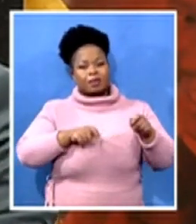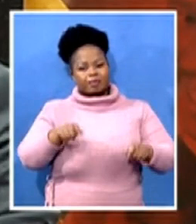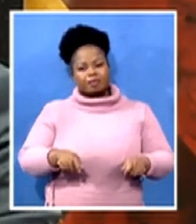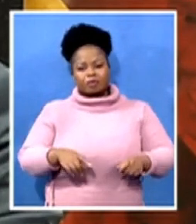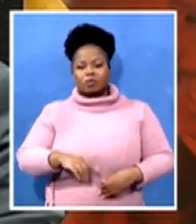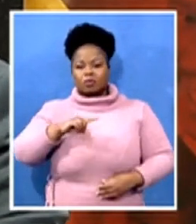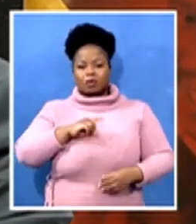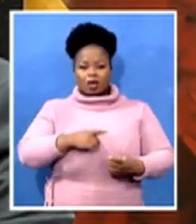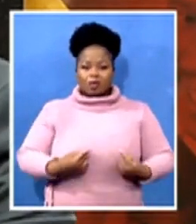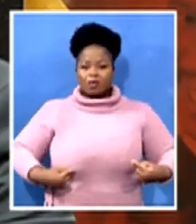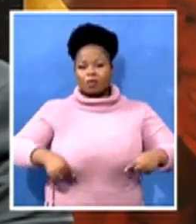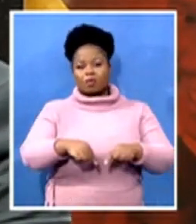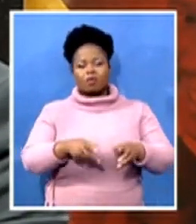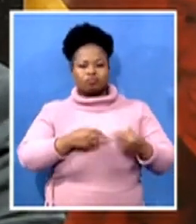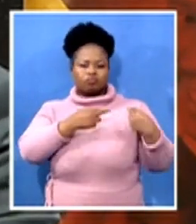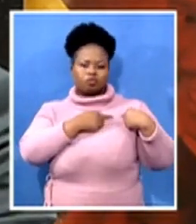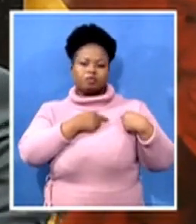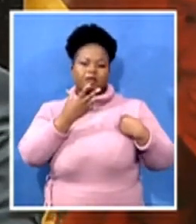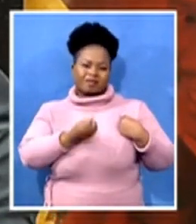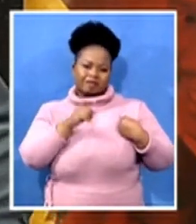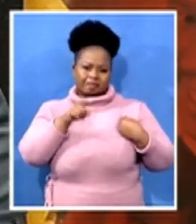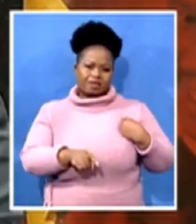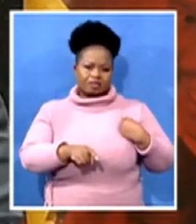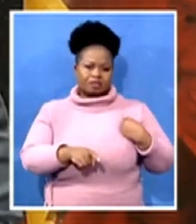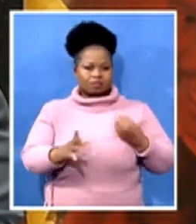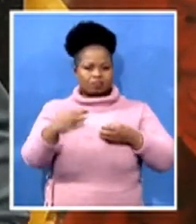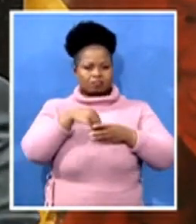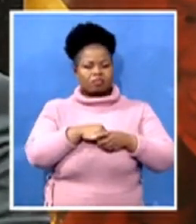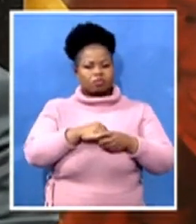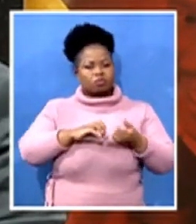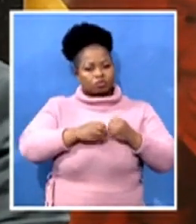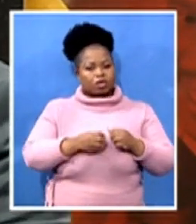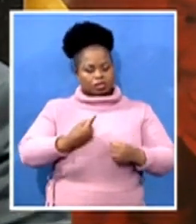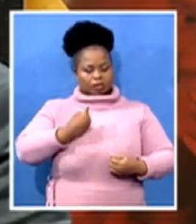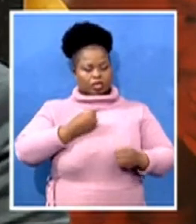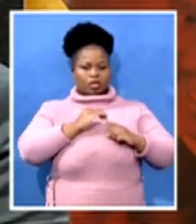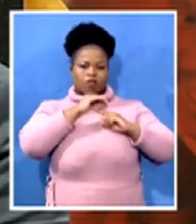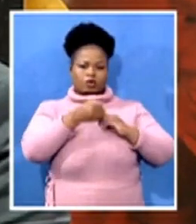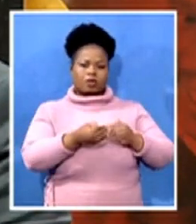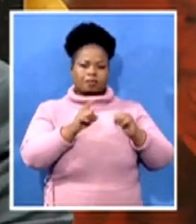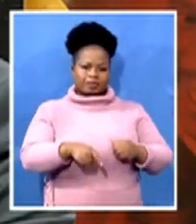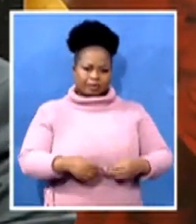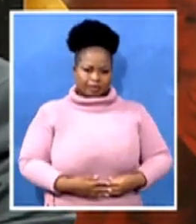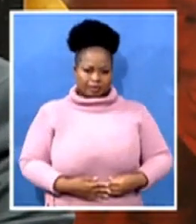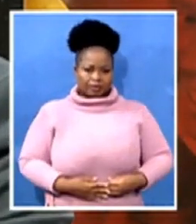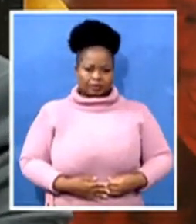to play our part by protecting ourselves, those we love, and our